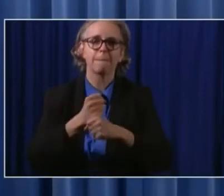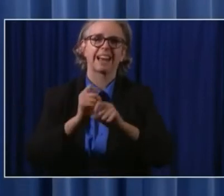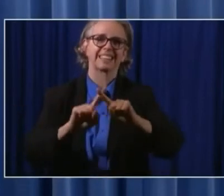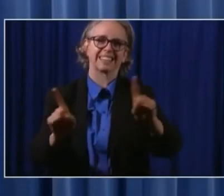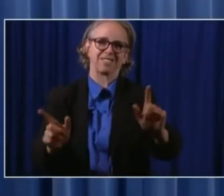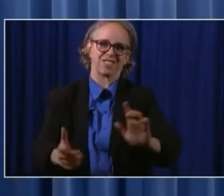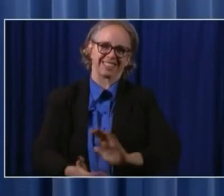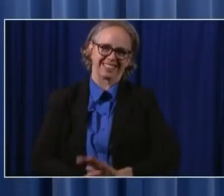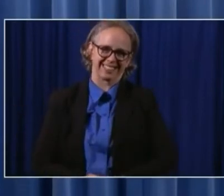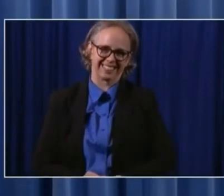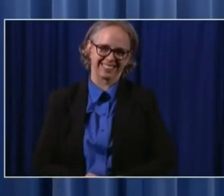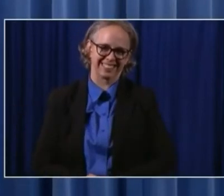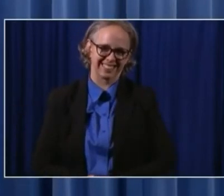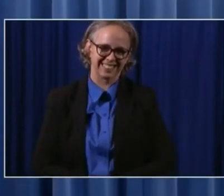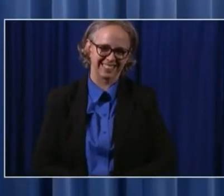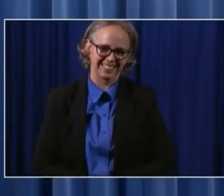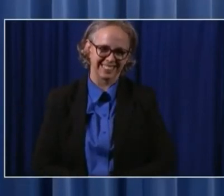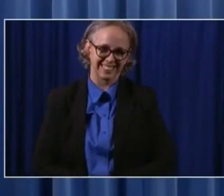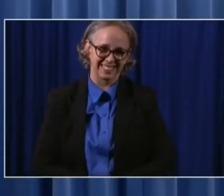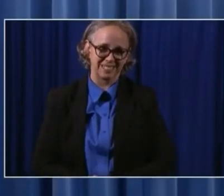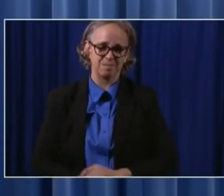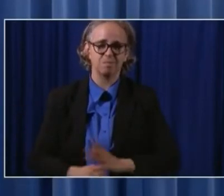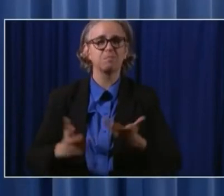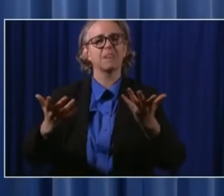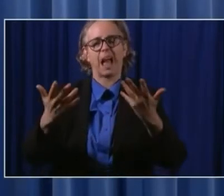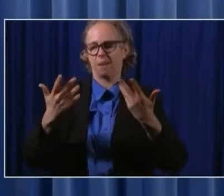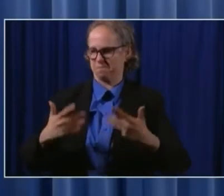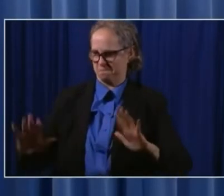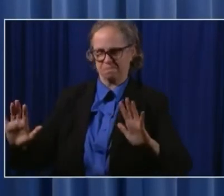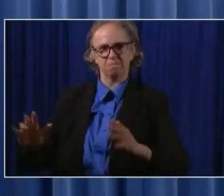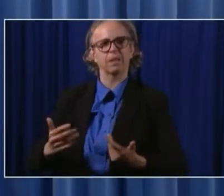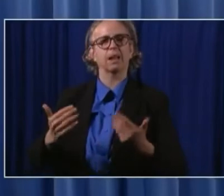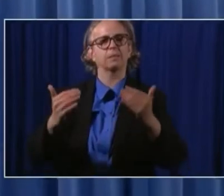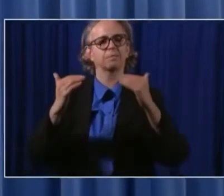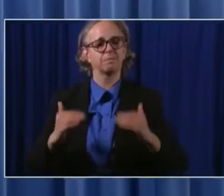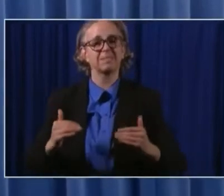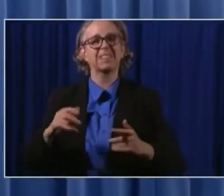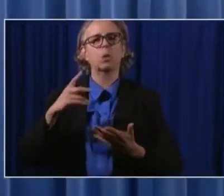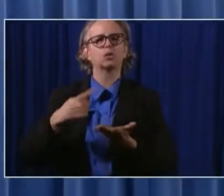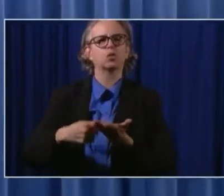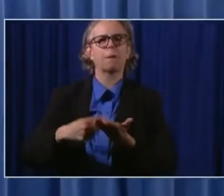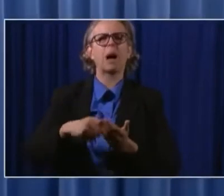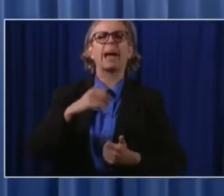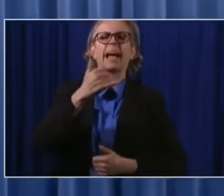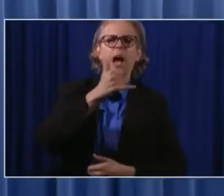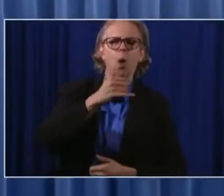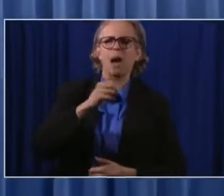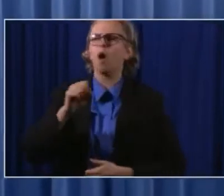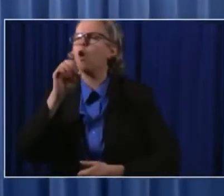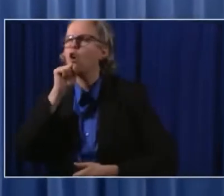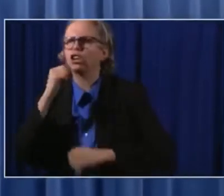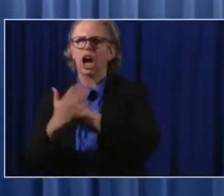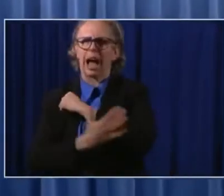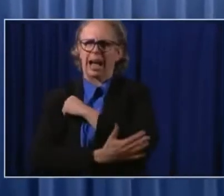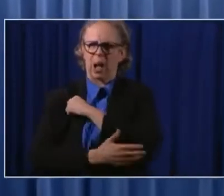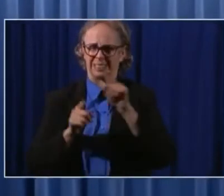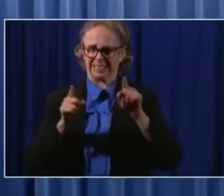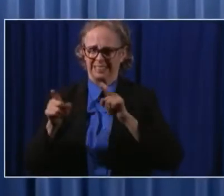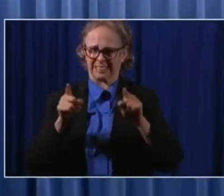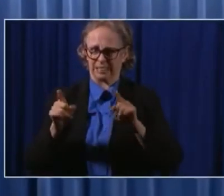orange levels now. When we look at these counties, and again, some of these may change tomorrow. In fact, we have